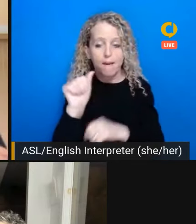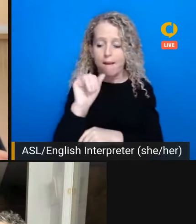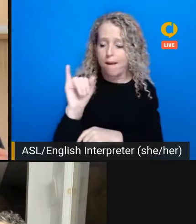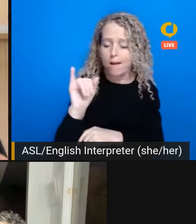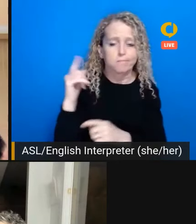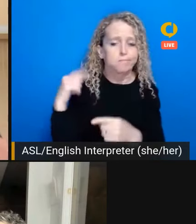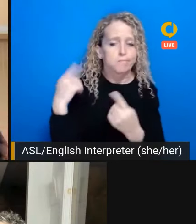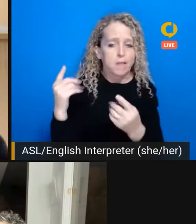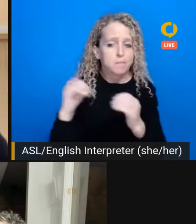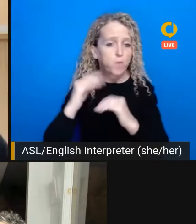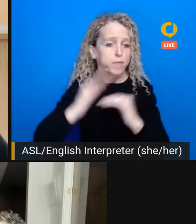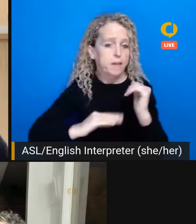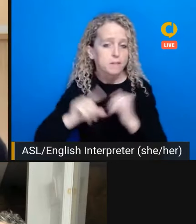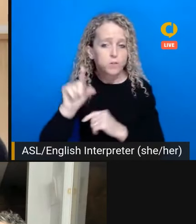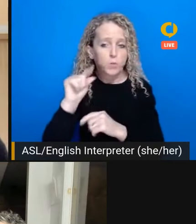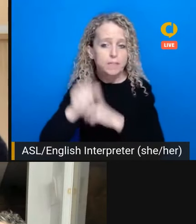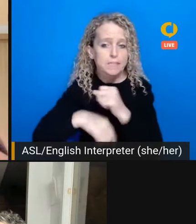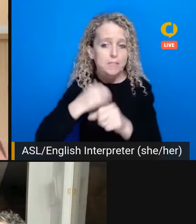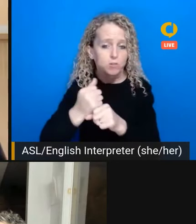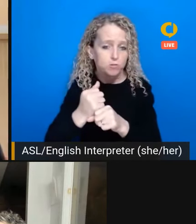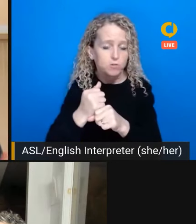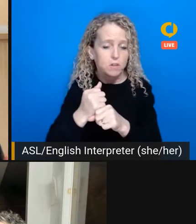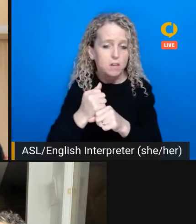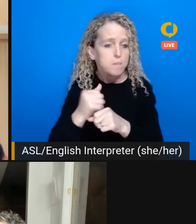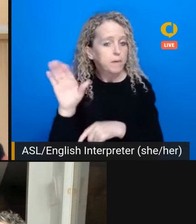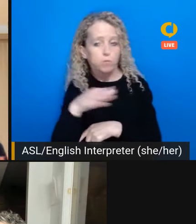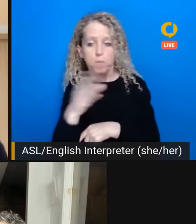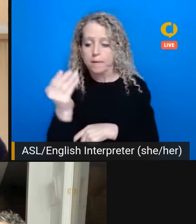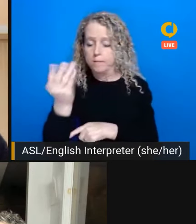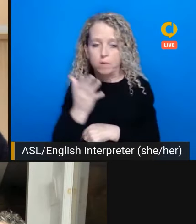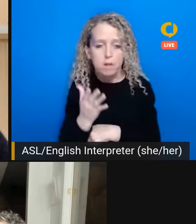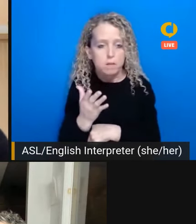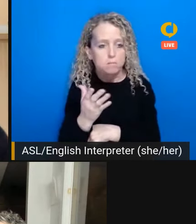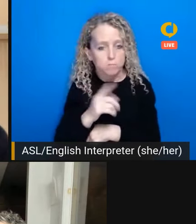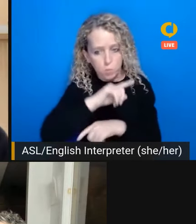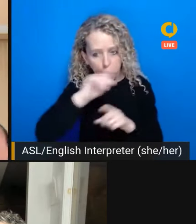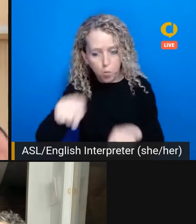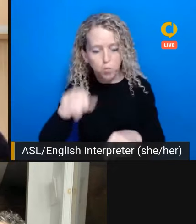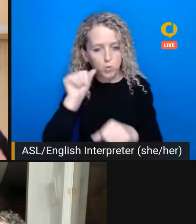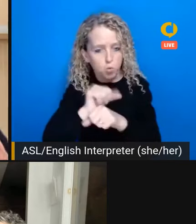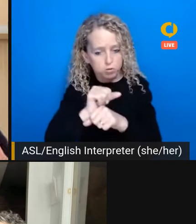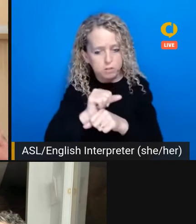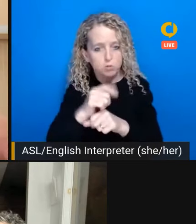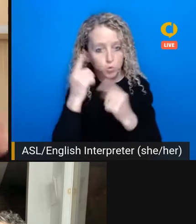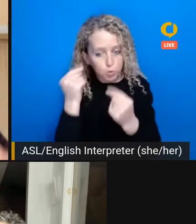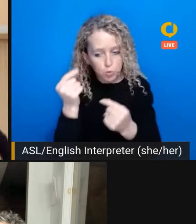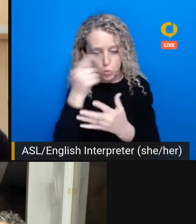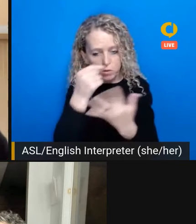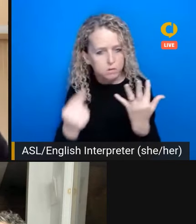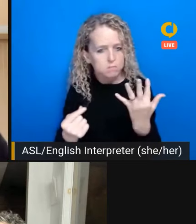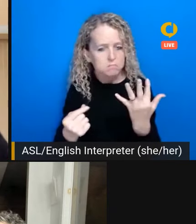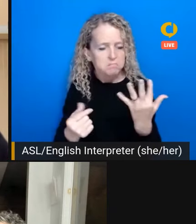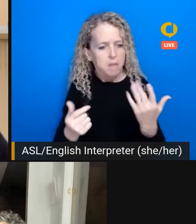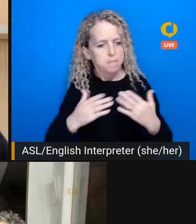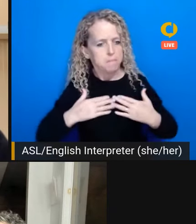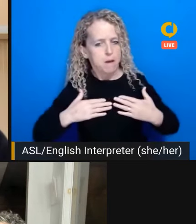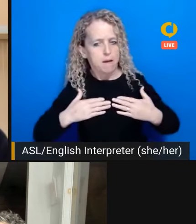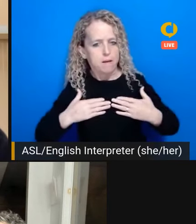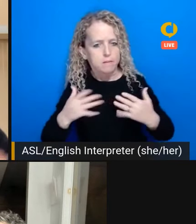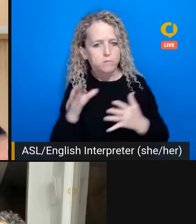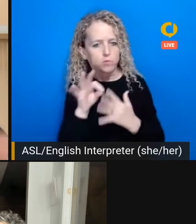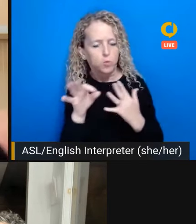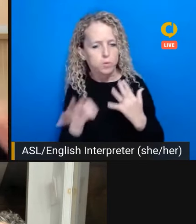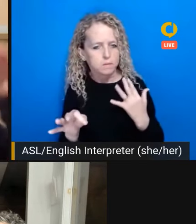but nobody told me work this way, right? This is a personal choice. But when it comes down to using them